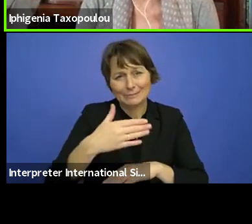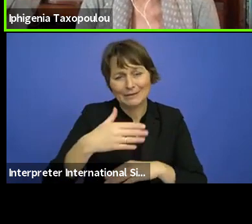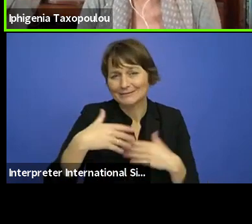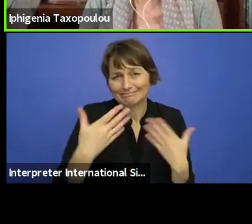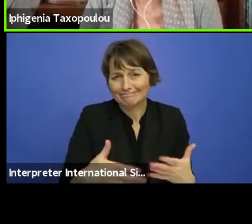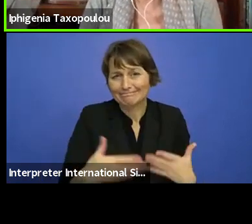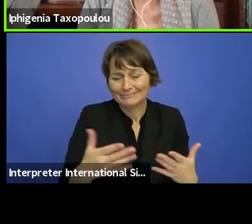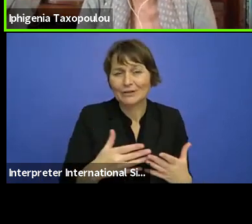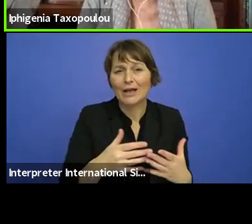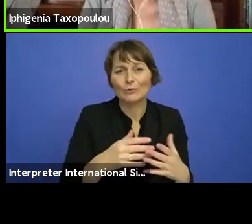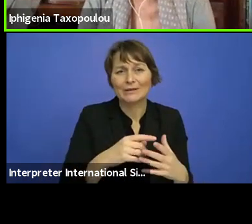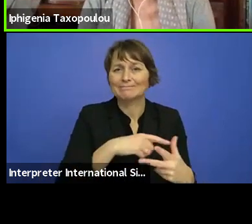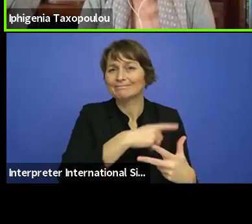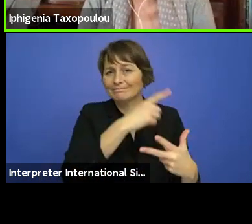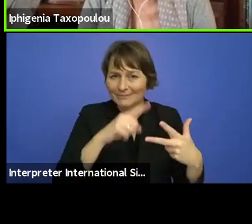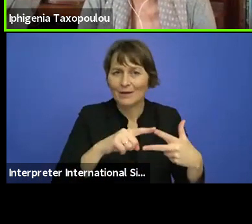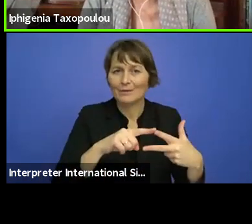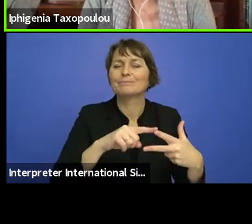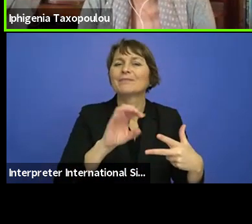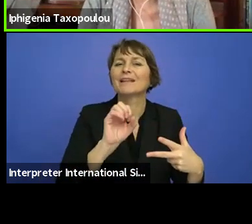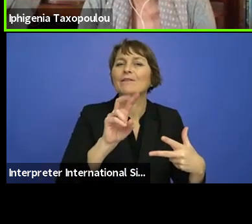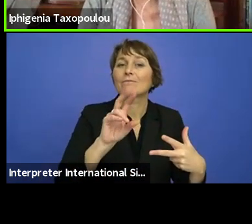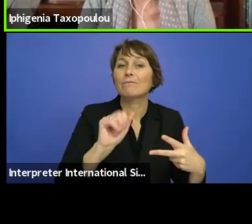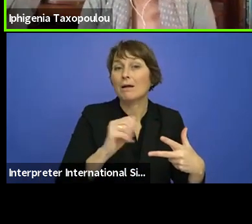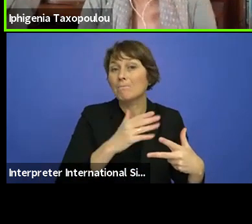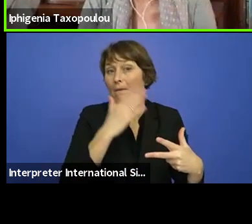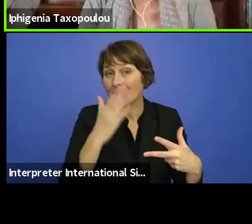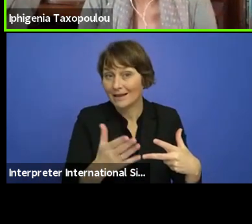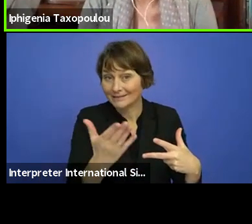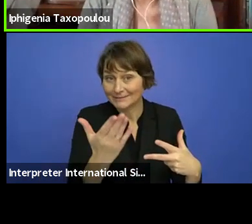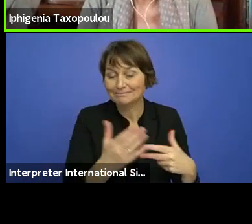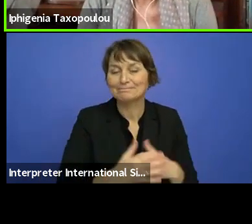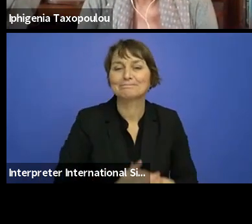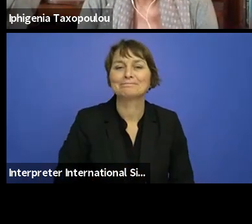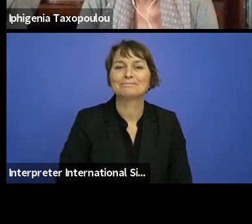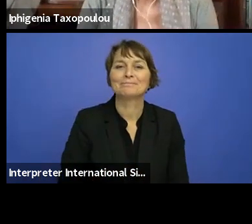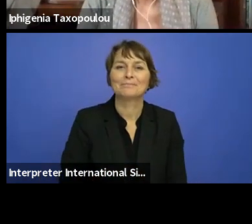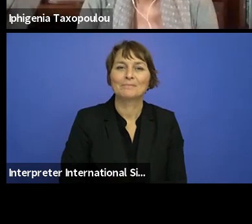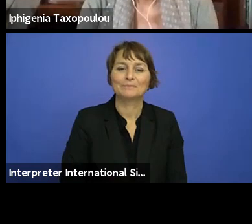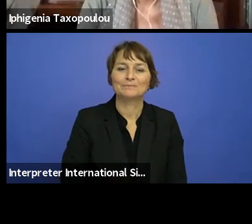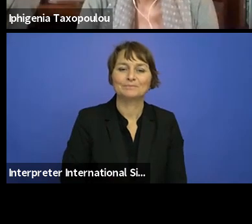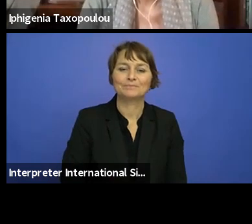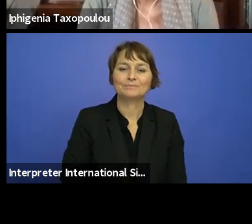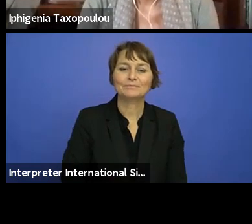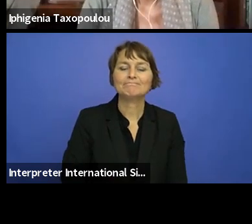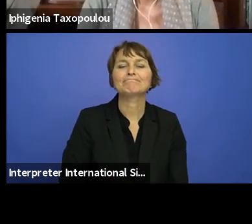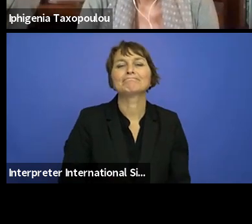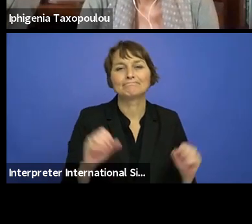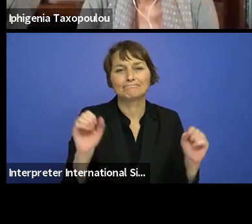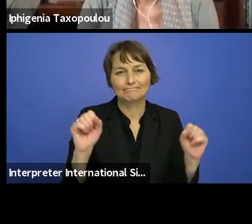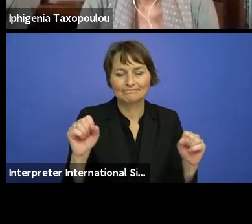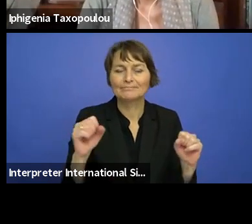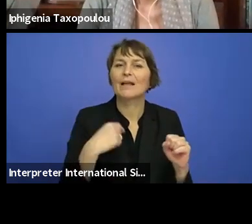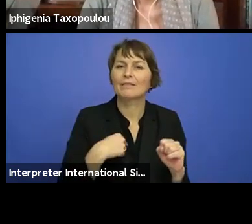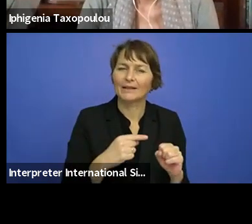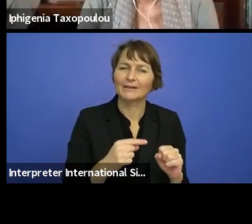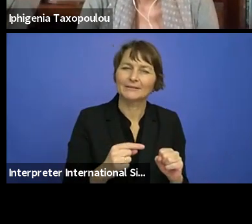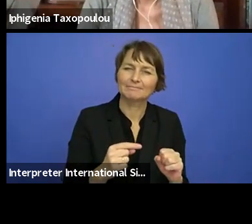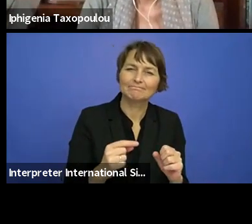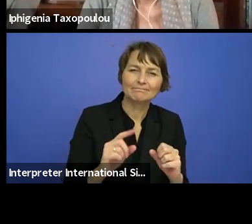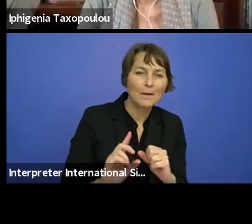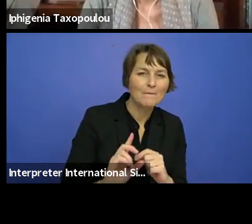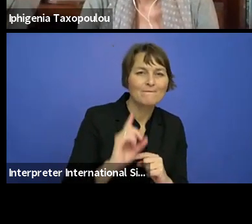would like to move to Eva and have a final remark from her as well. Thank you. Yes. So I think it's important to have courage,